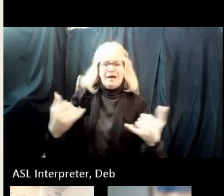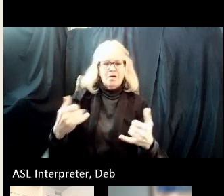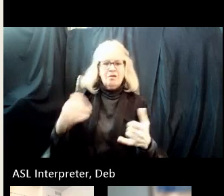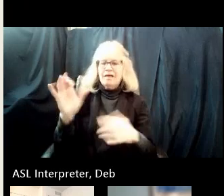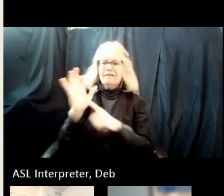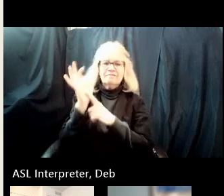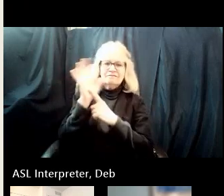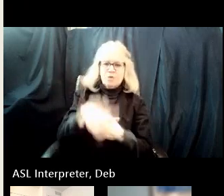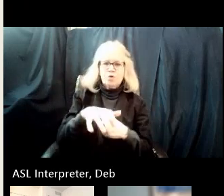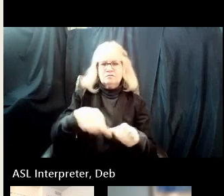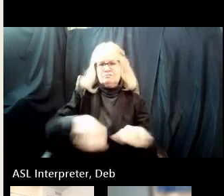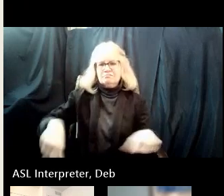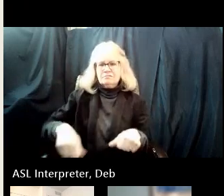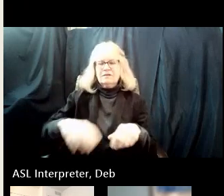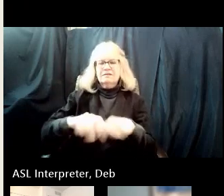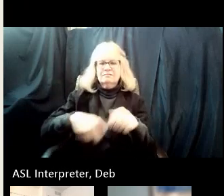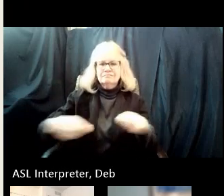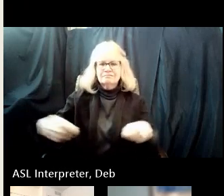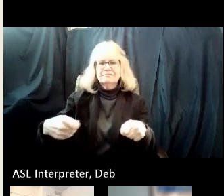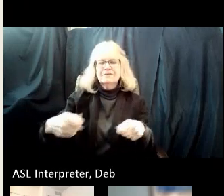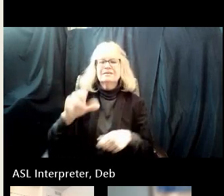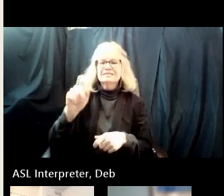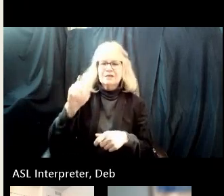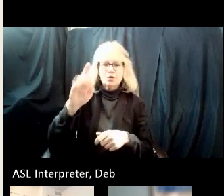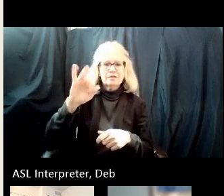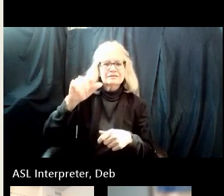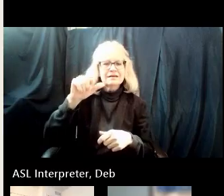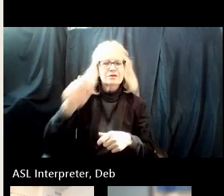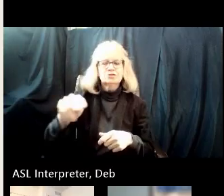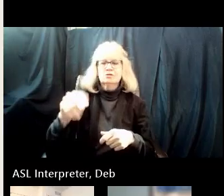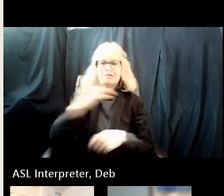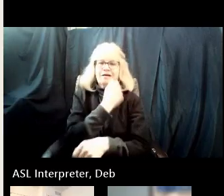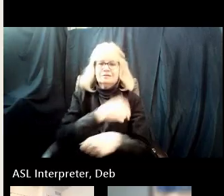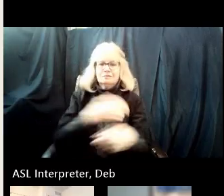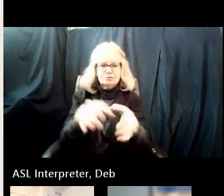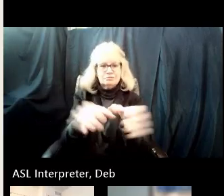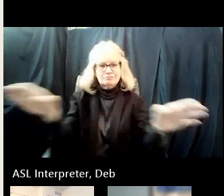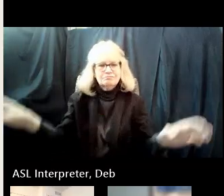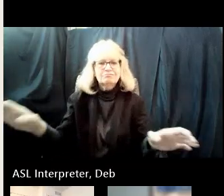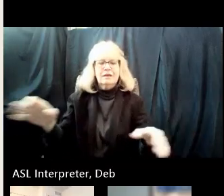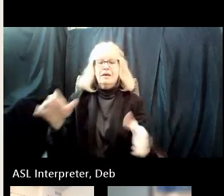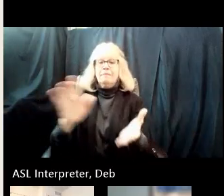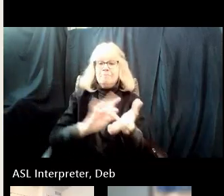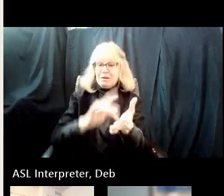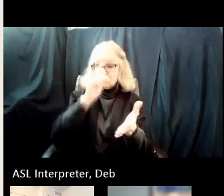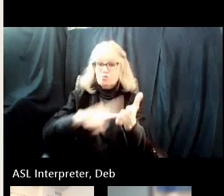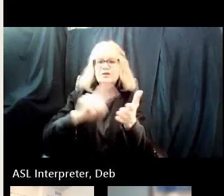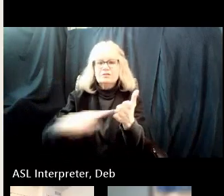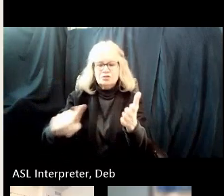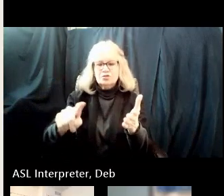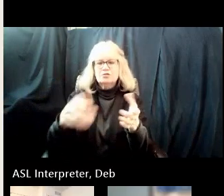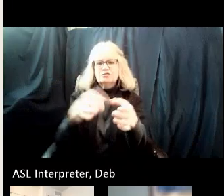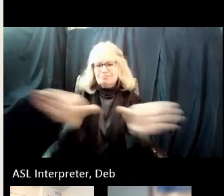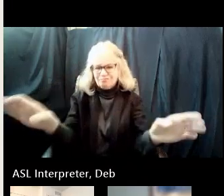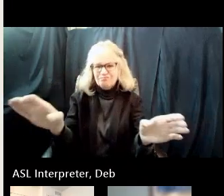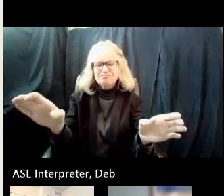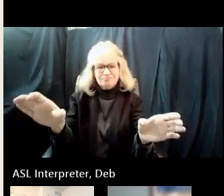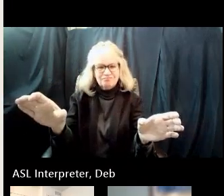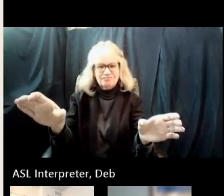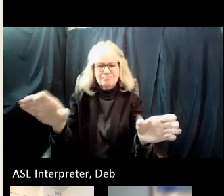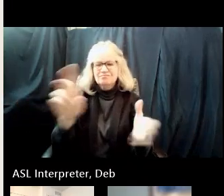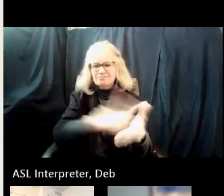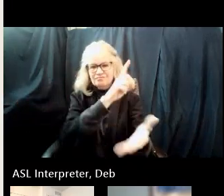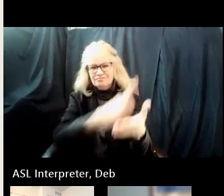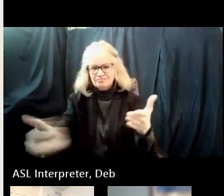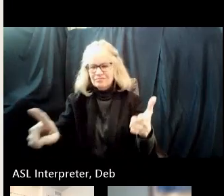sterilization, segregated hospitals, discriminatory medical research practices have all left legacies of mistrust